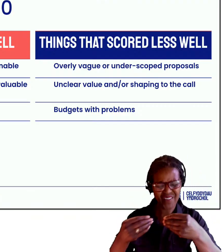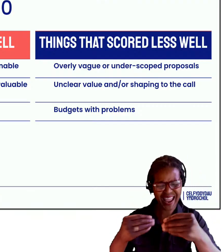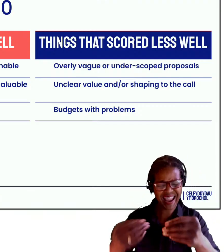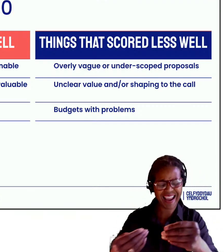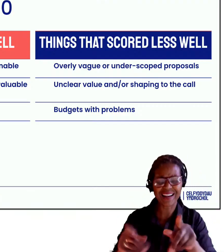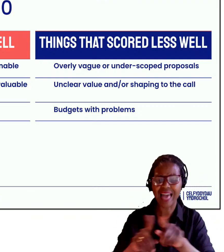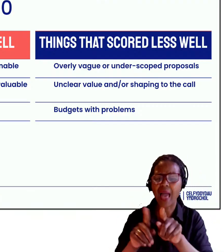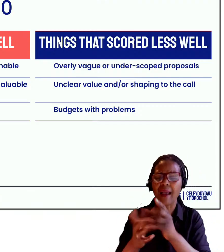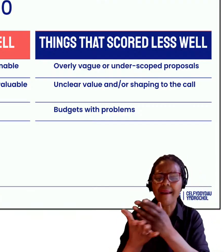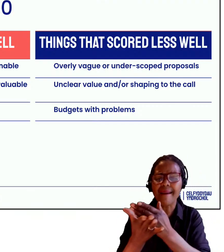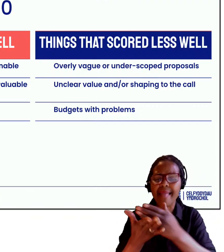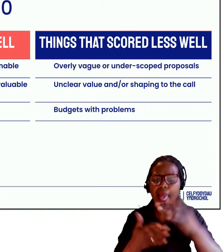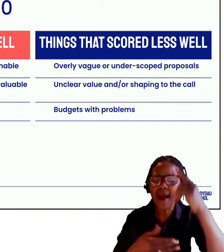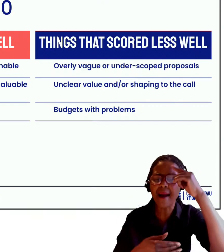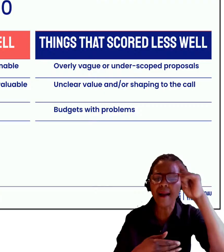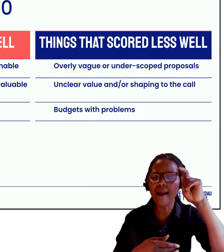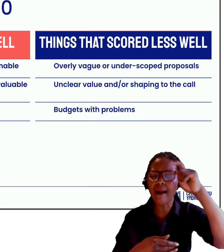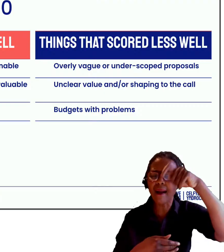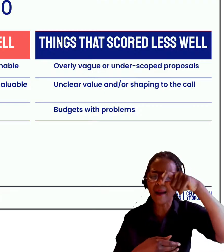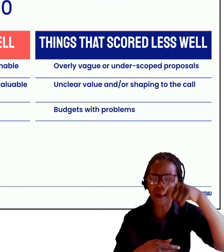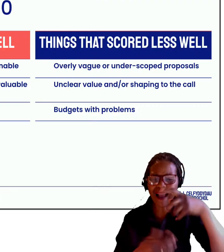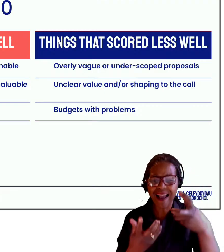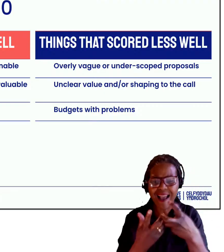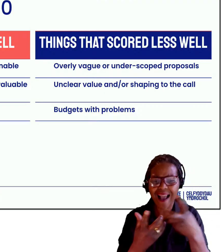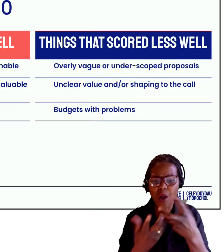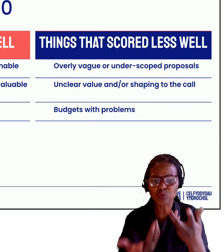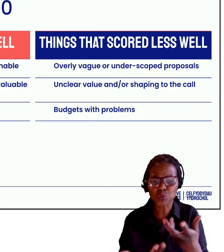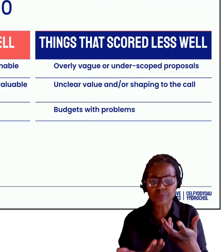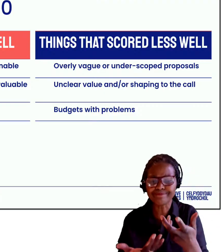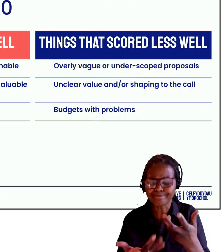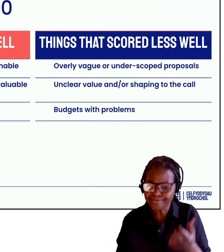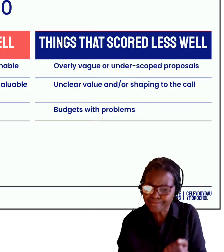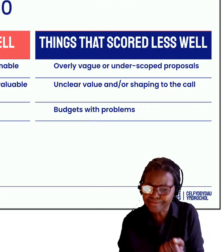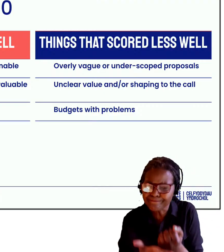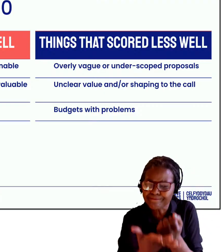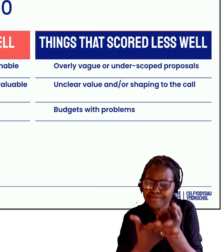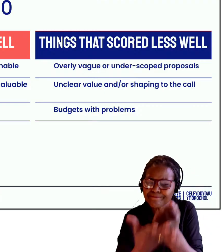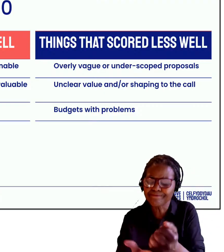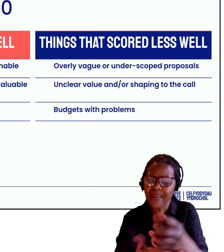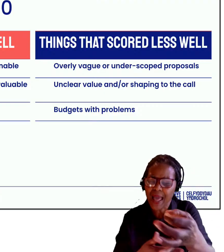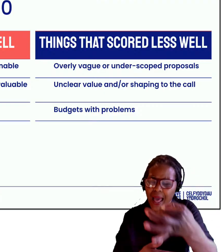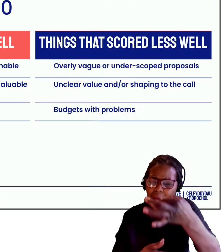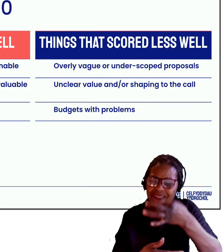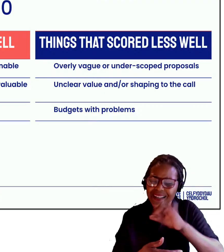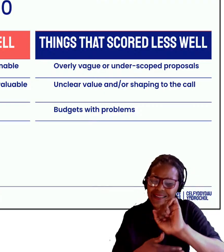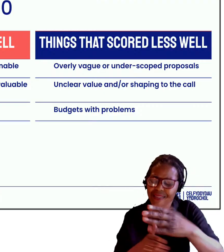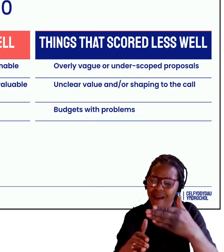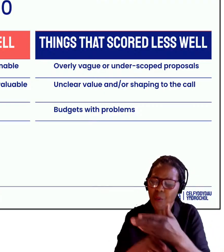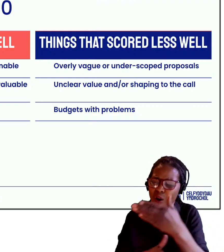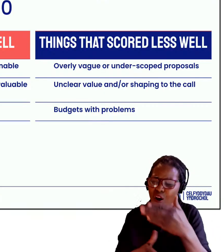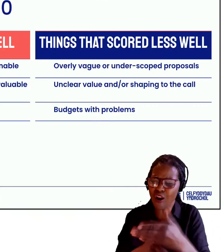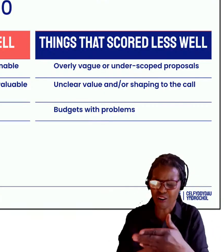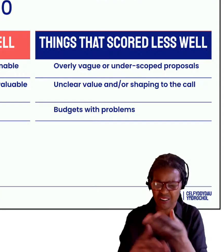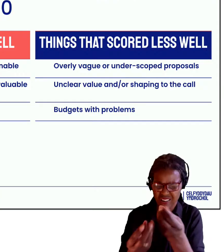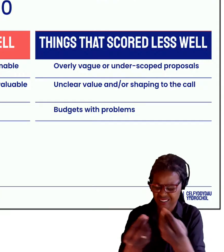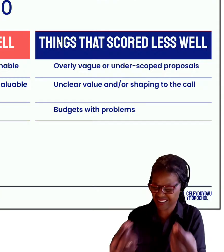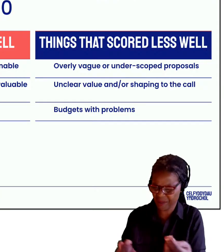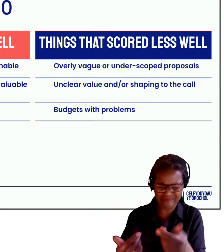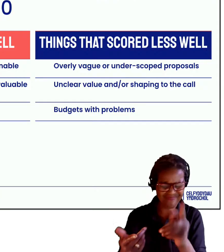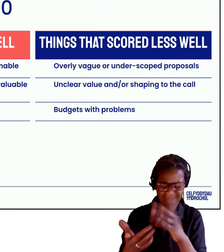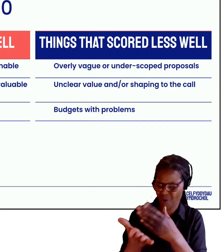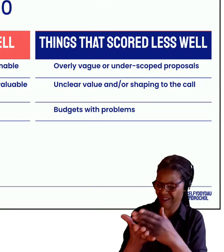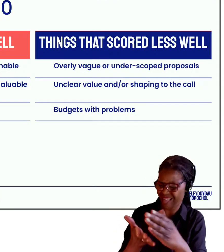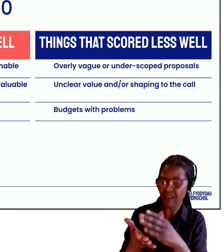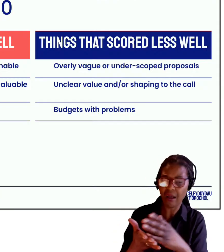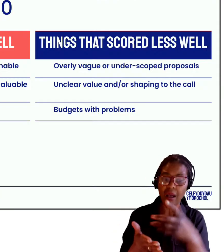what this would bring to the applicant's creative practice. We completely understand that funding is scarce and that sometimes, a